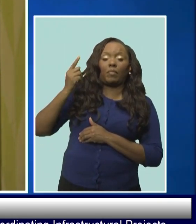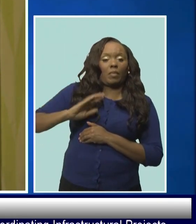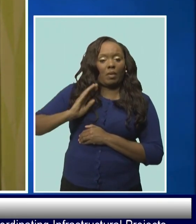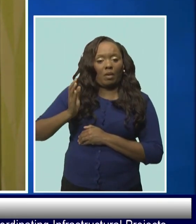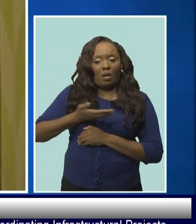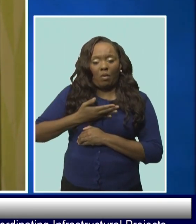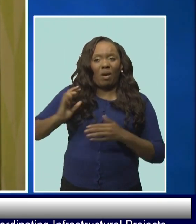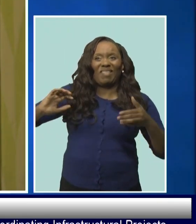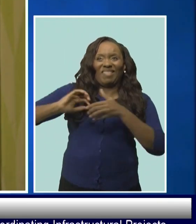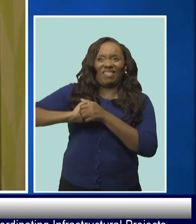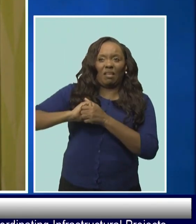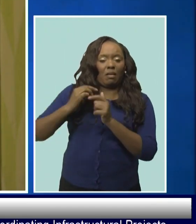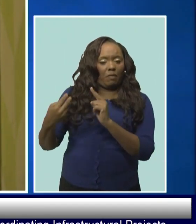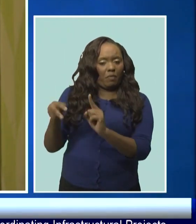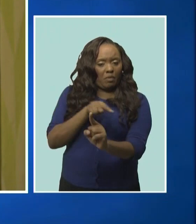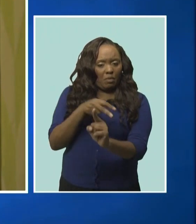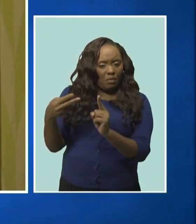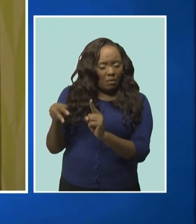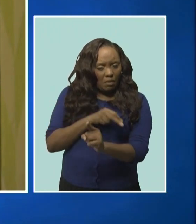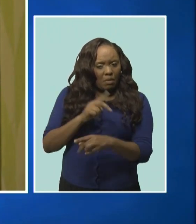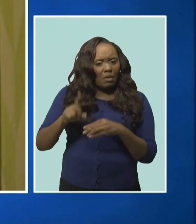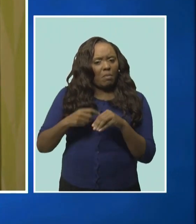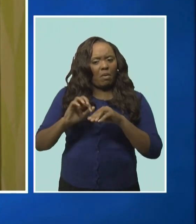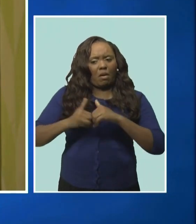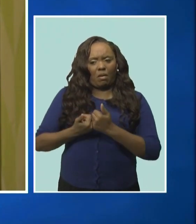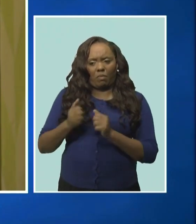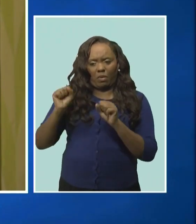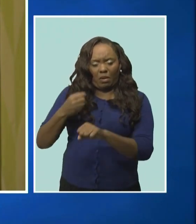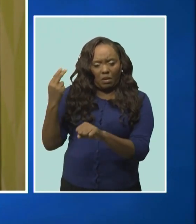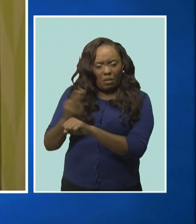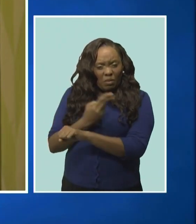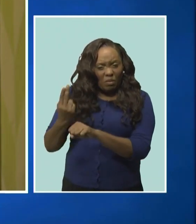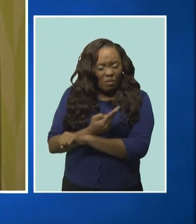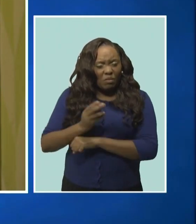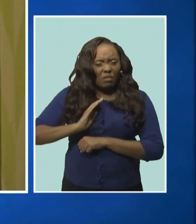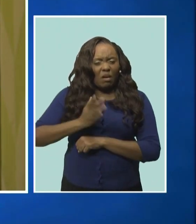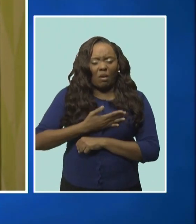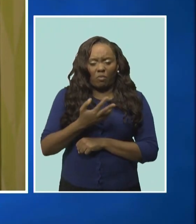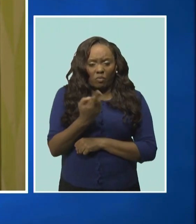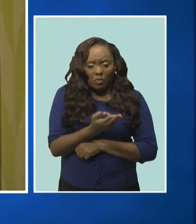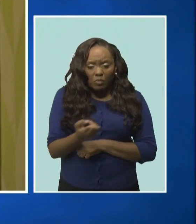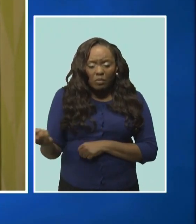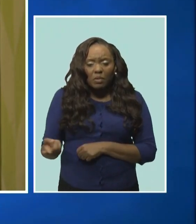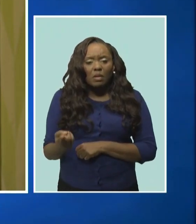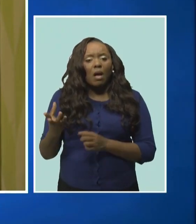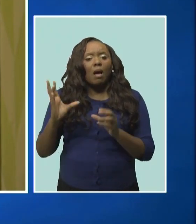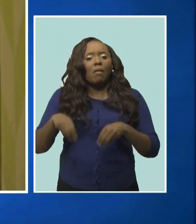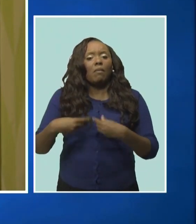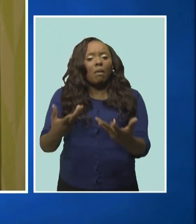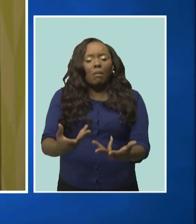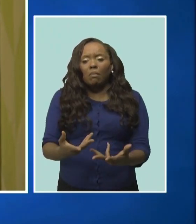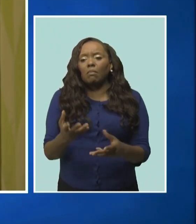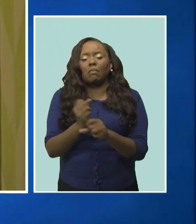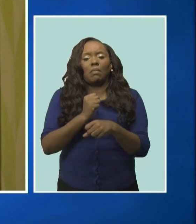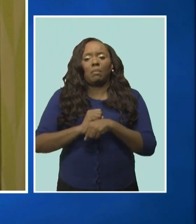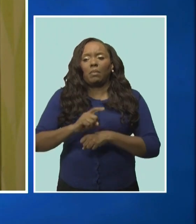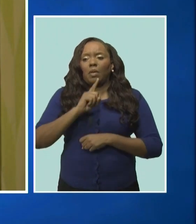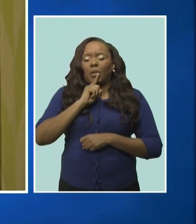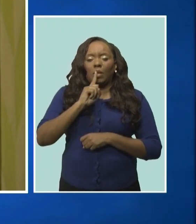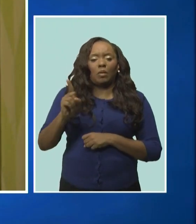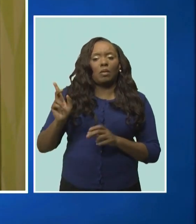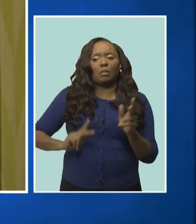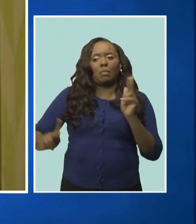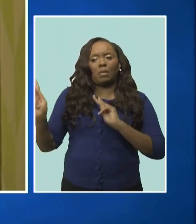stakeholders on how we can make the best use of the resources available to improve and maintain the accommodation